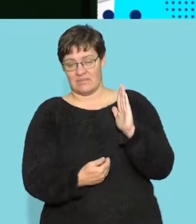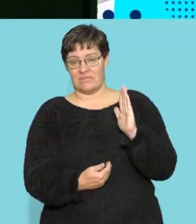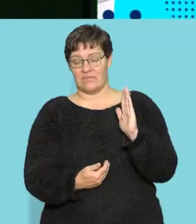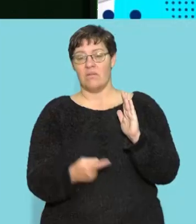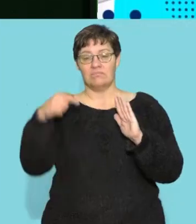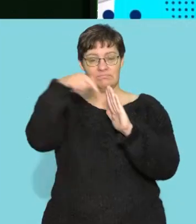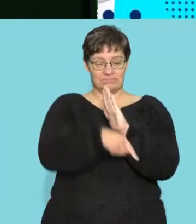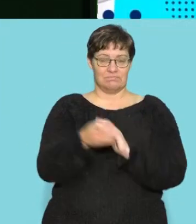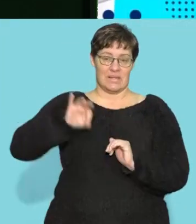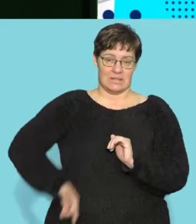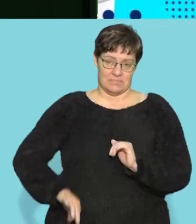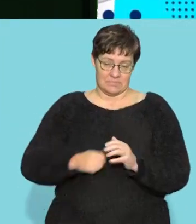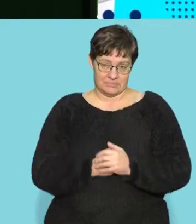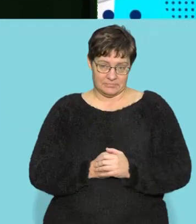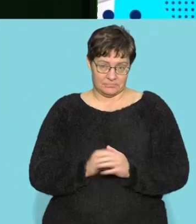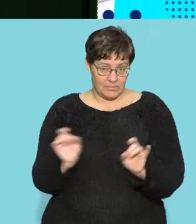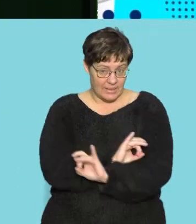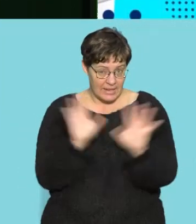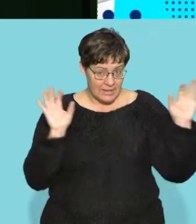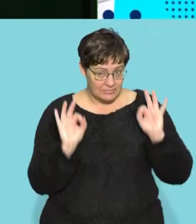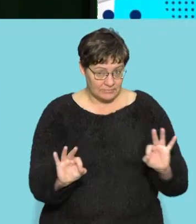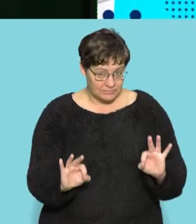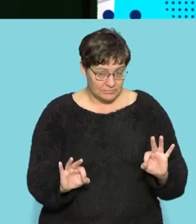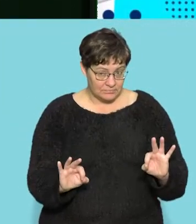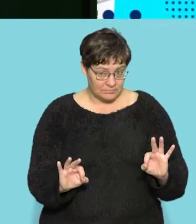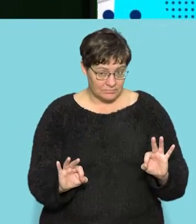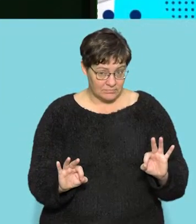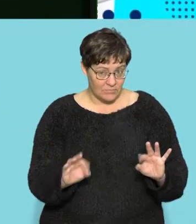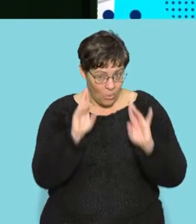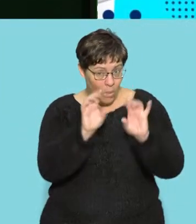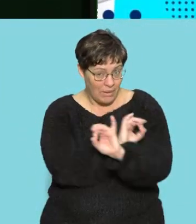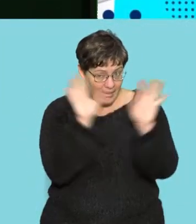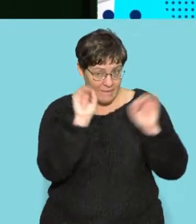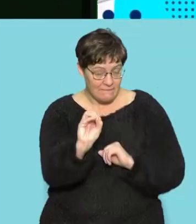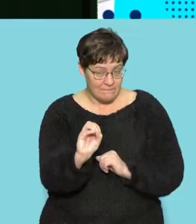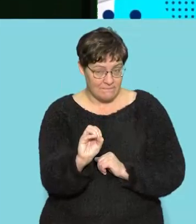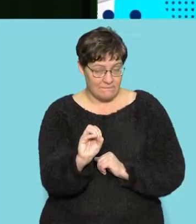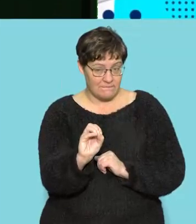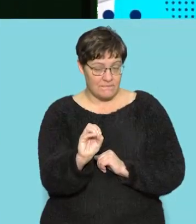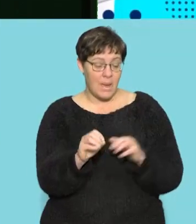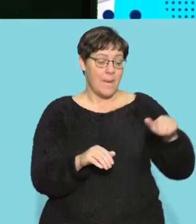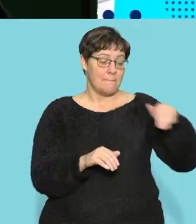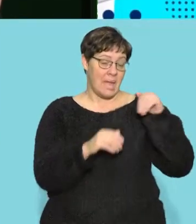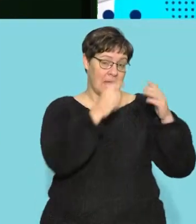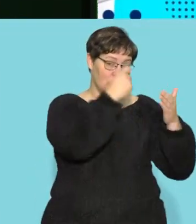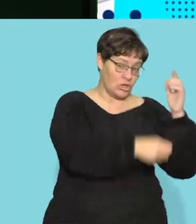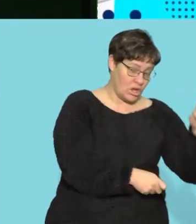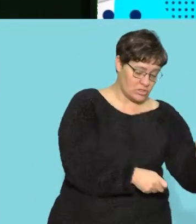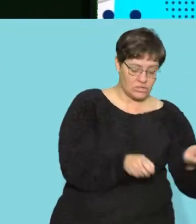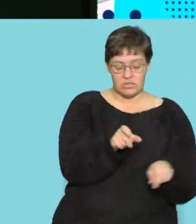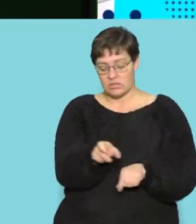of comprehensive income. Clear? I hope that is crystal clear to you. So keep your bank